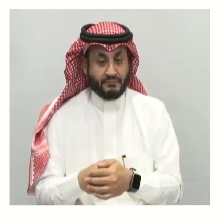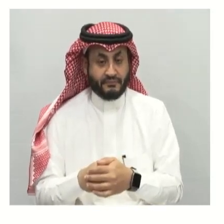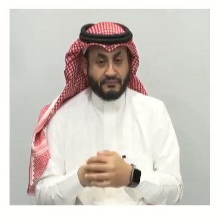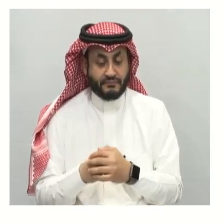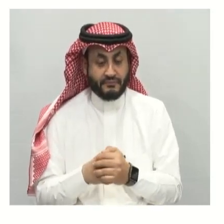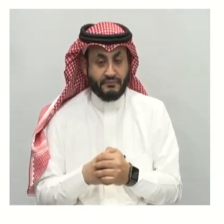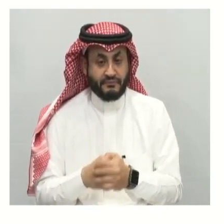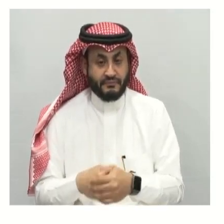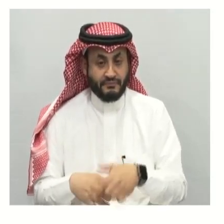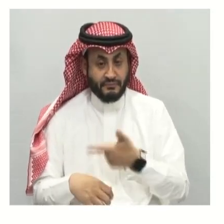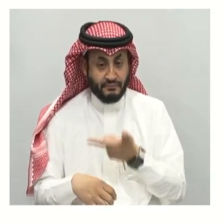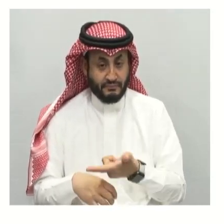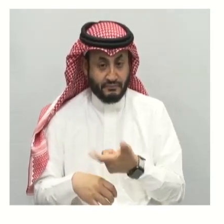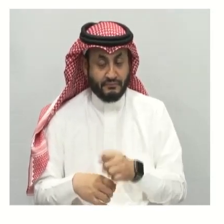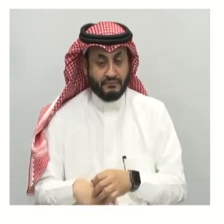Tuesday.